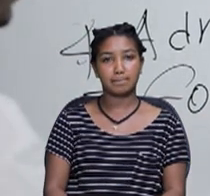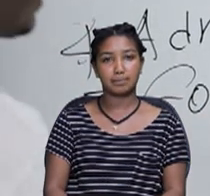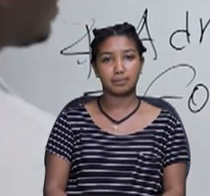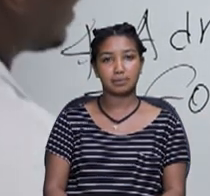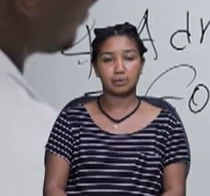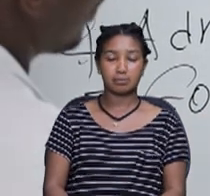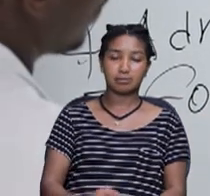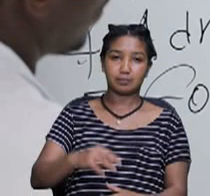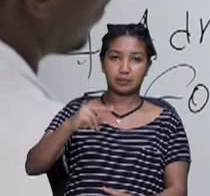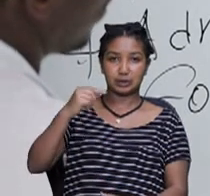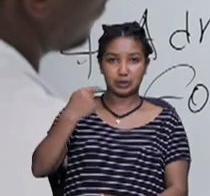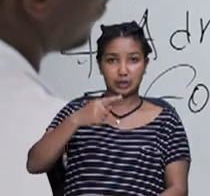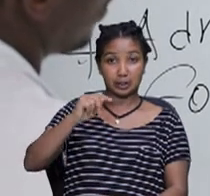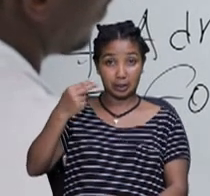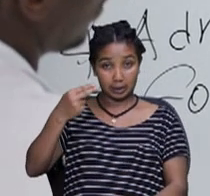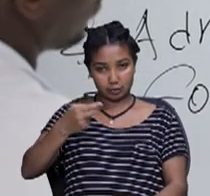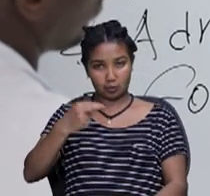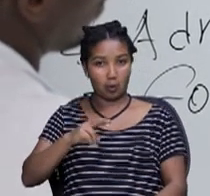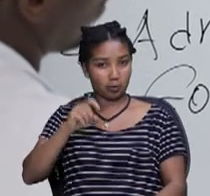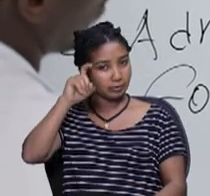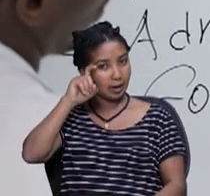Gonads or sex gland.